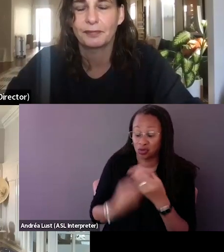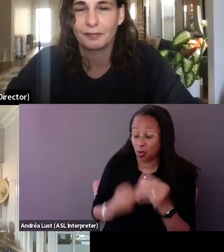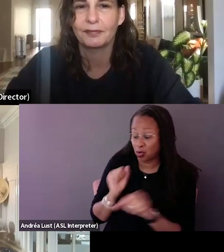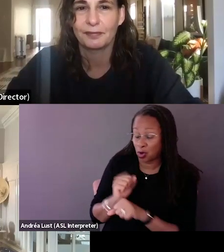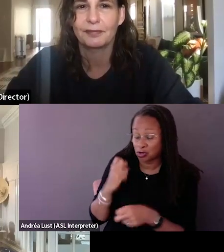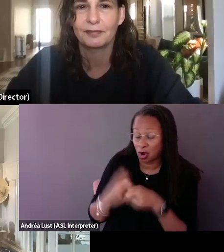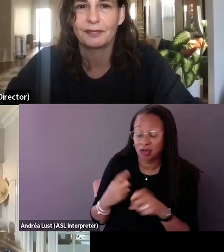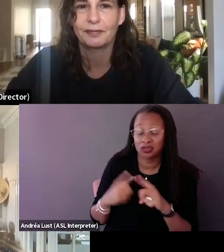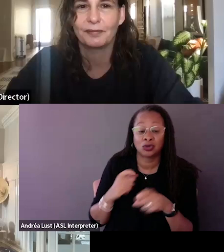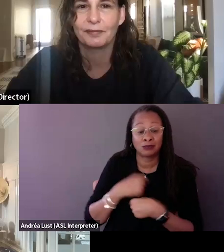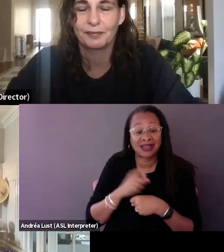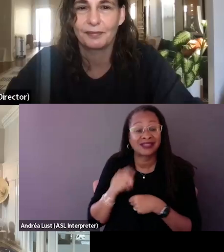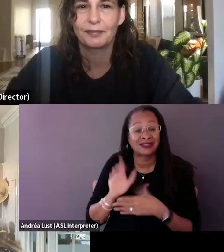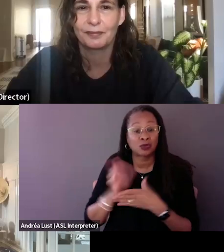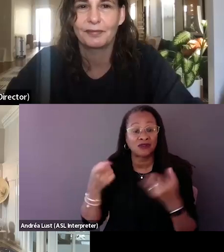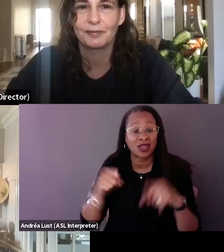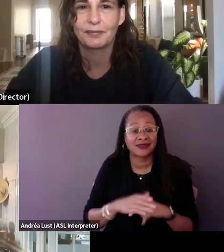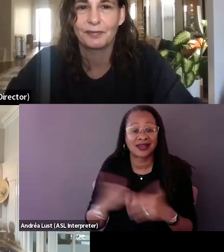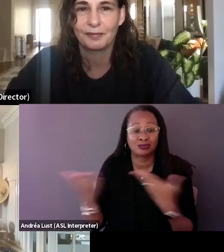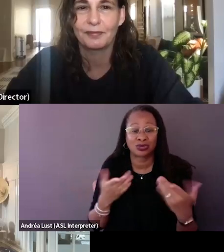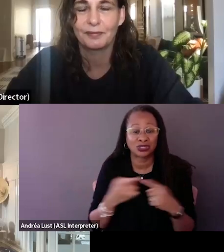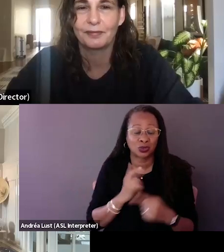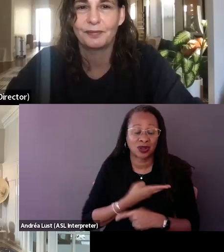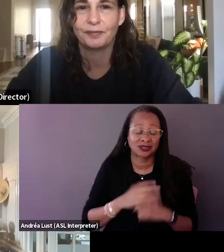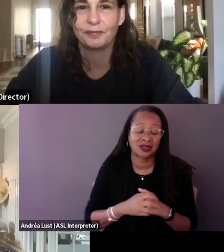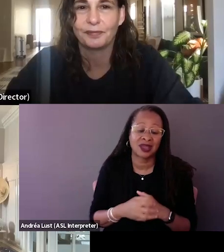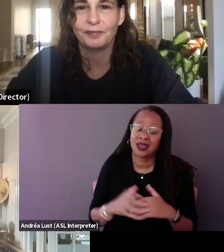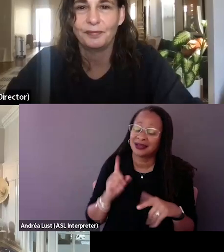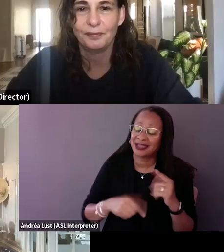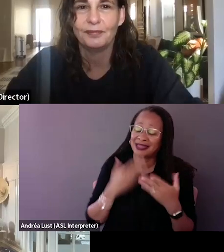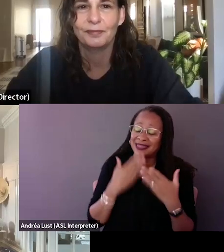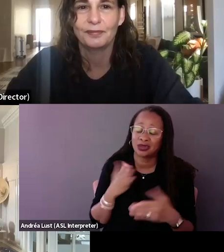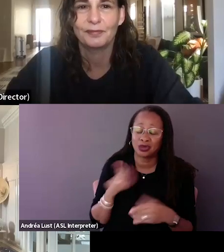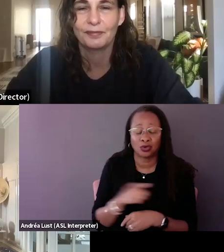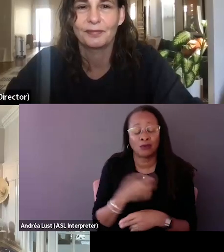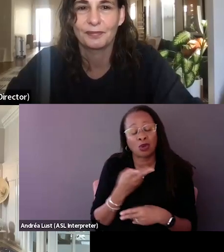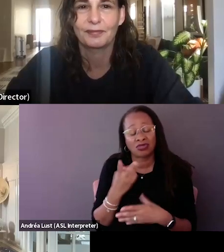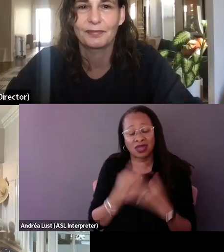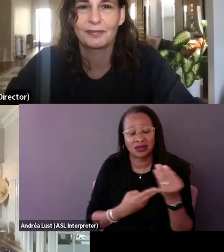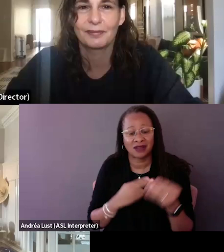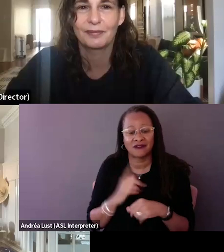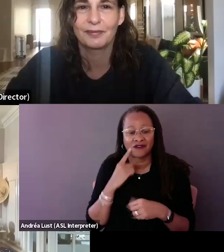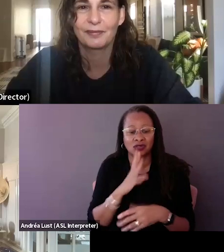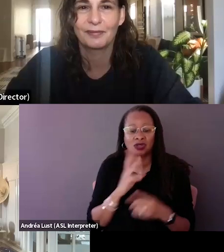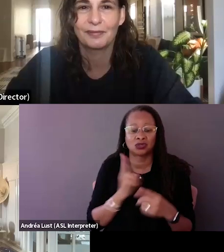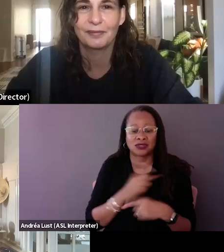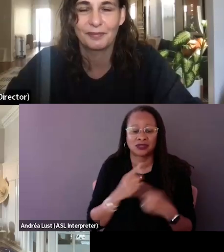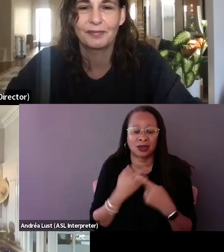to make this happen and to bring it to us. And I can't thank you enough, both of you, for talking to us about